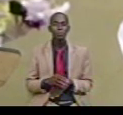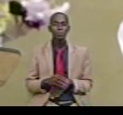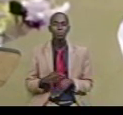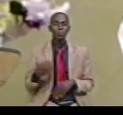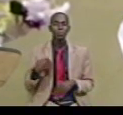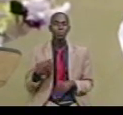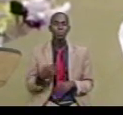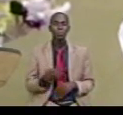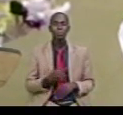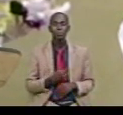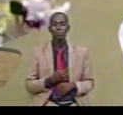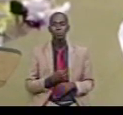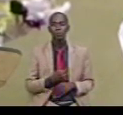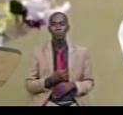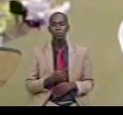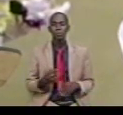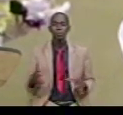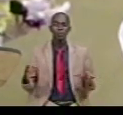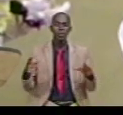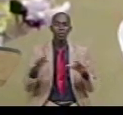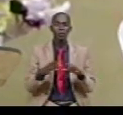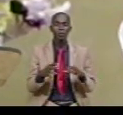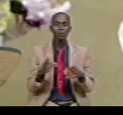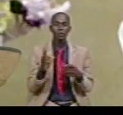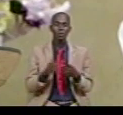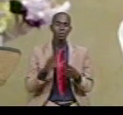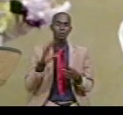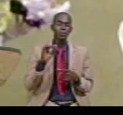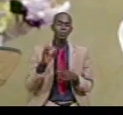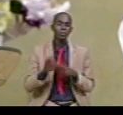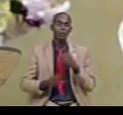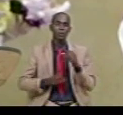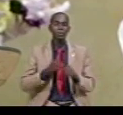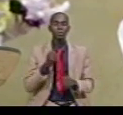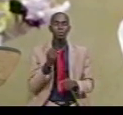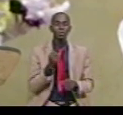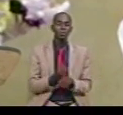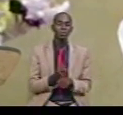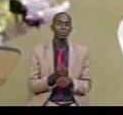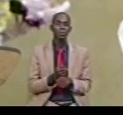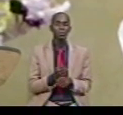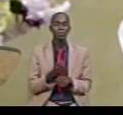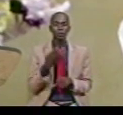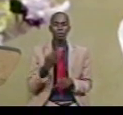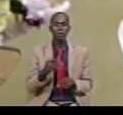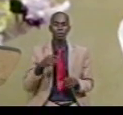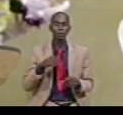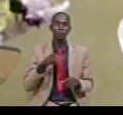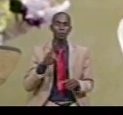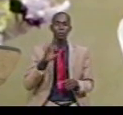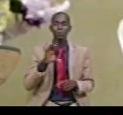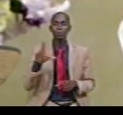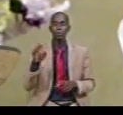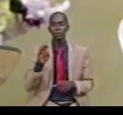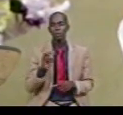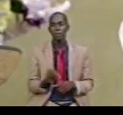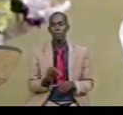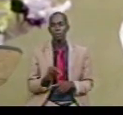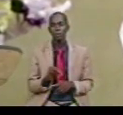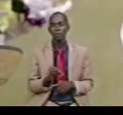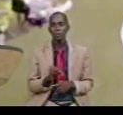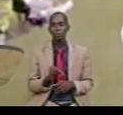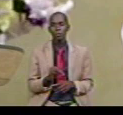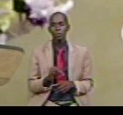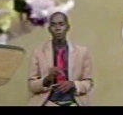gather to commemorate the 50th anniversary of Deeper Christian Life Bible Ministry This milestone is a testament to the unwavering